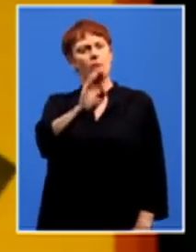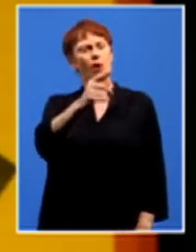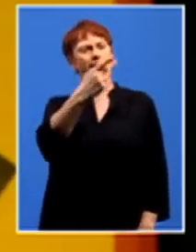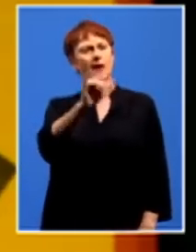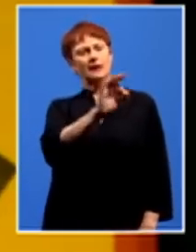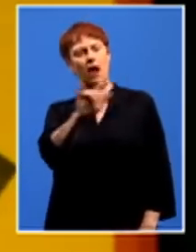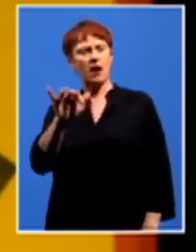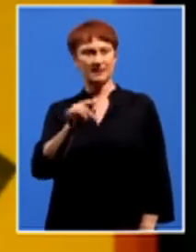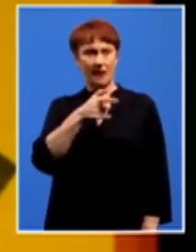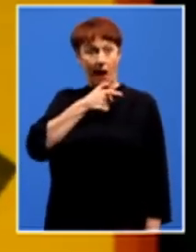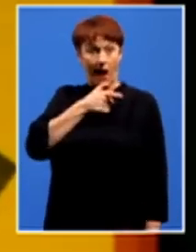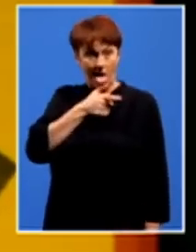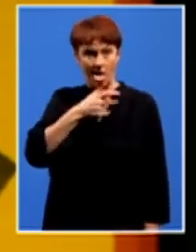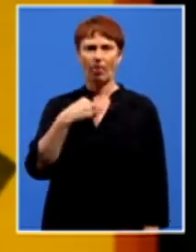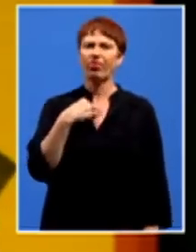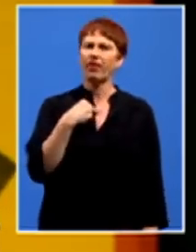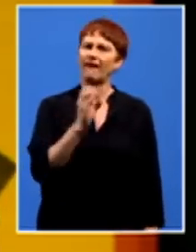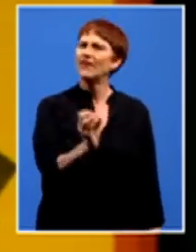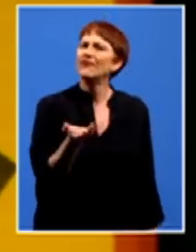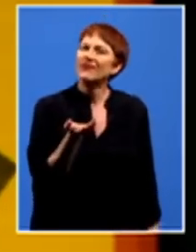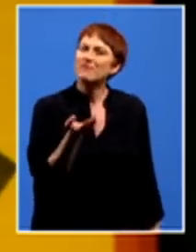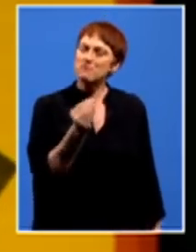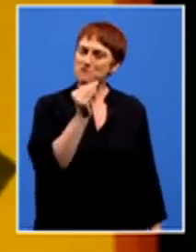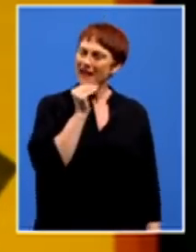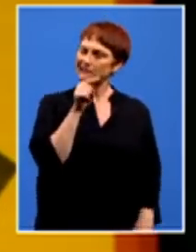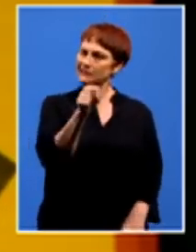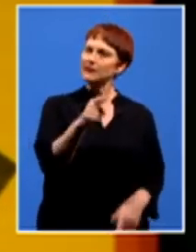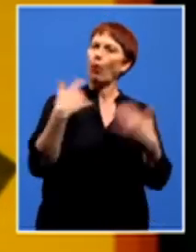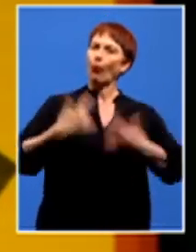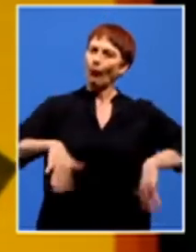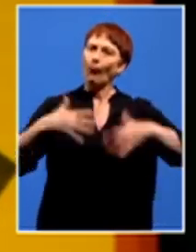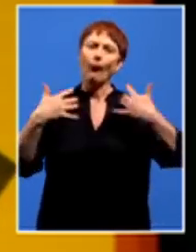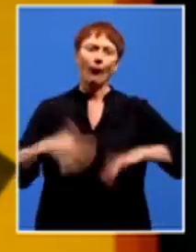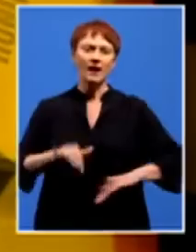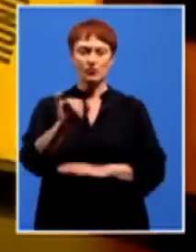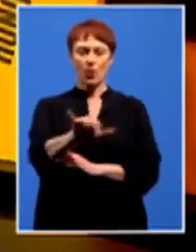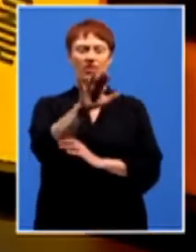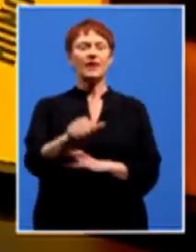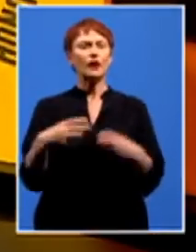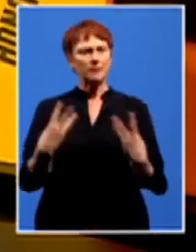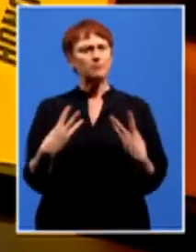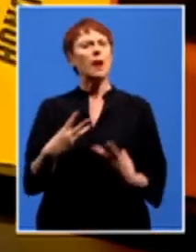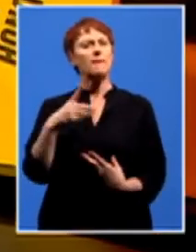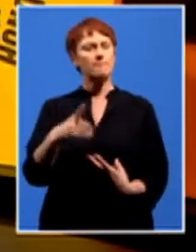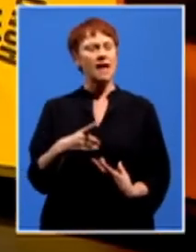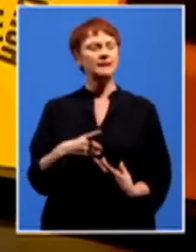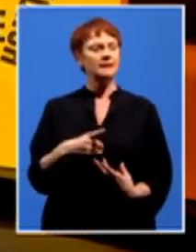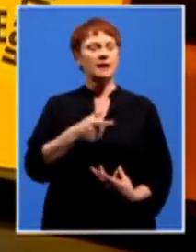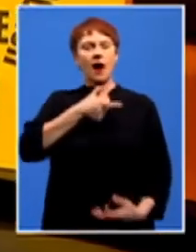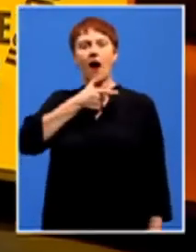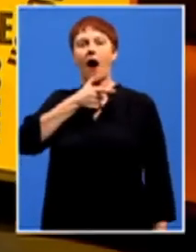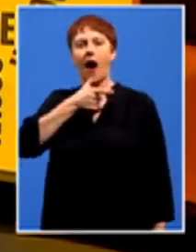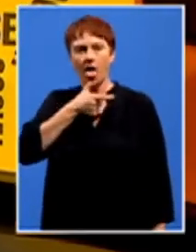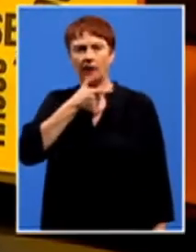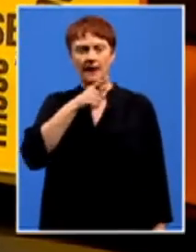was just one in a series of a bunch of ads, just helping South Africans to get out of their comfort zones and to just try and say each